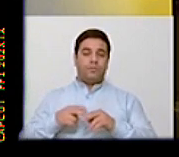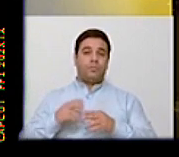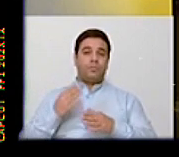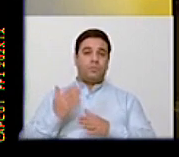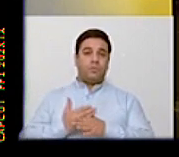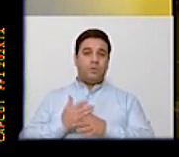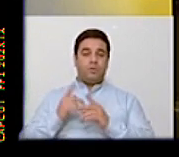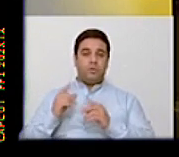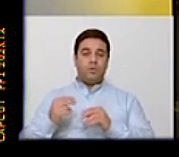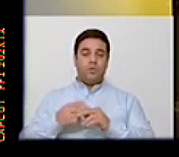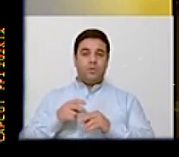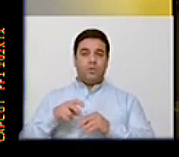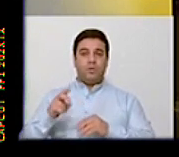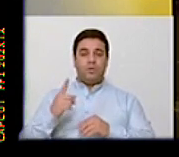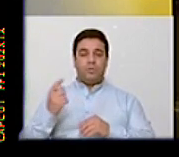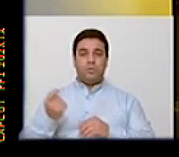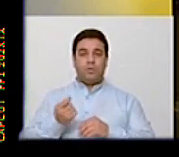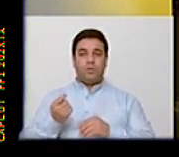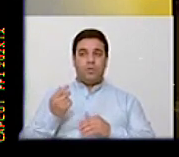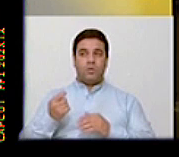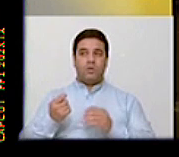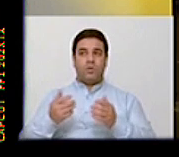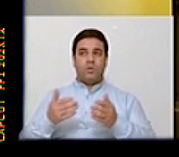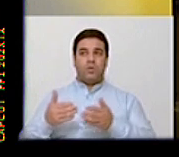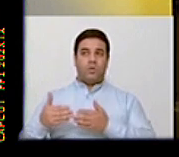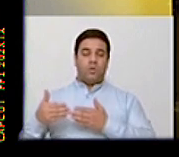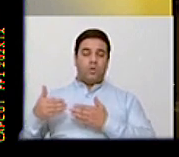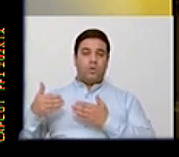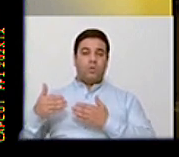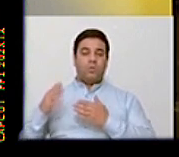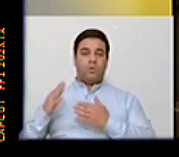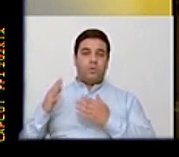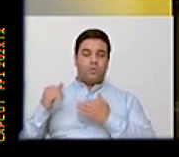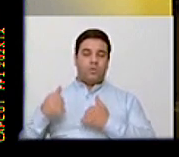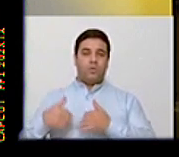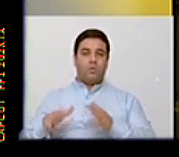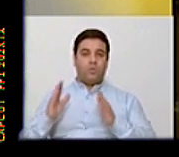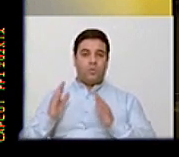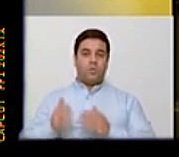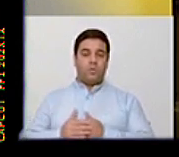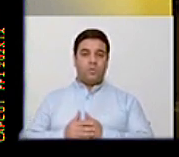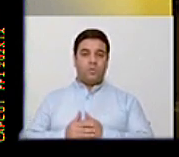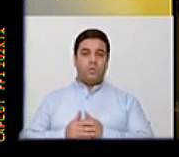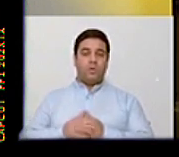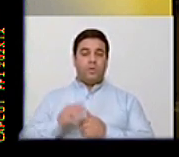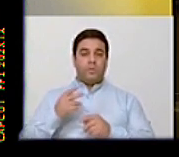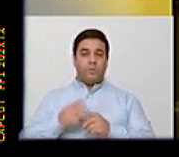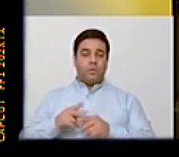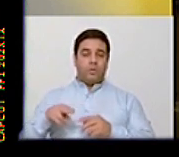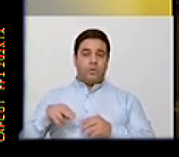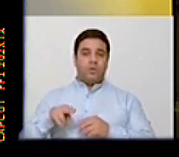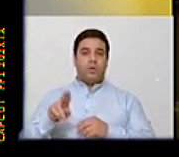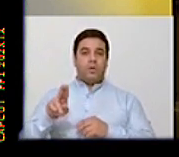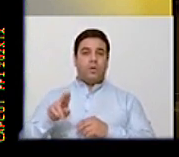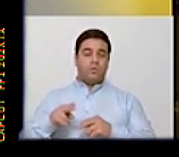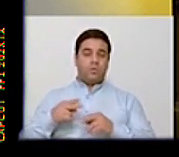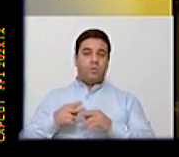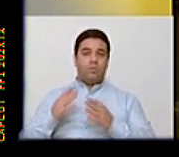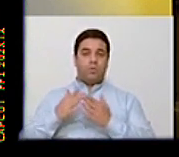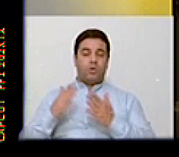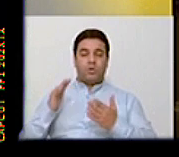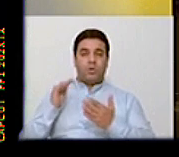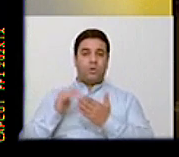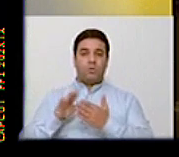uchun arg'imchoqni biroz orqaga tortamiz va qo'yib yuboramiz. Arg'imchoqni agar boshqa tegmasak,